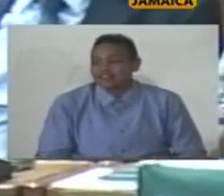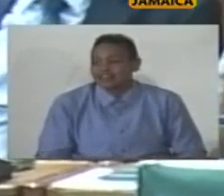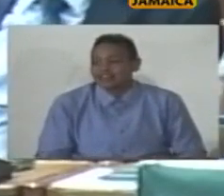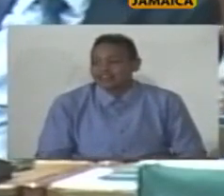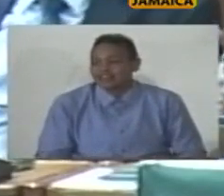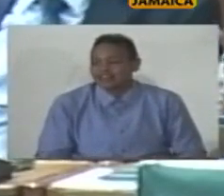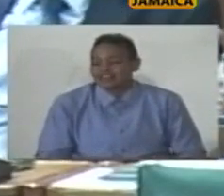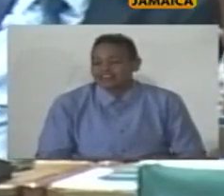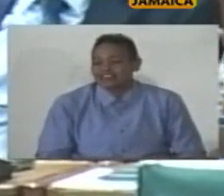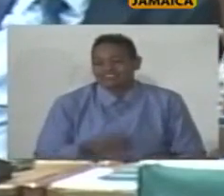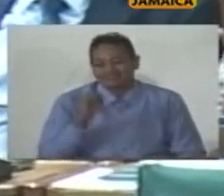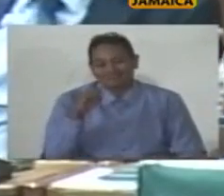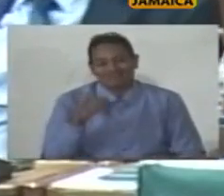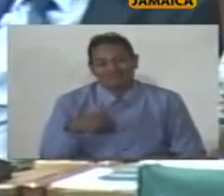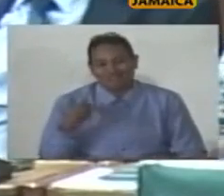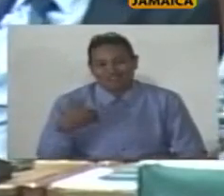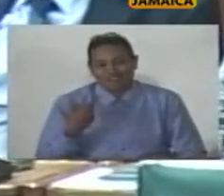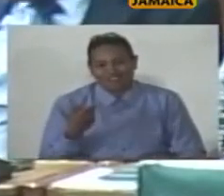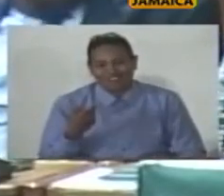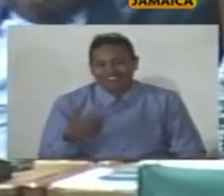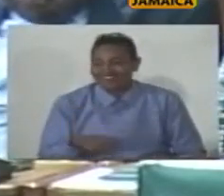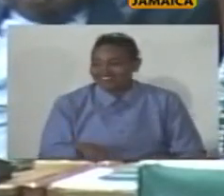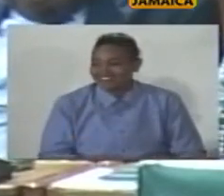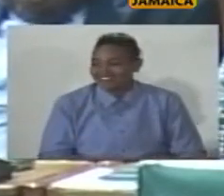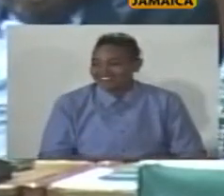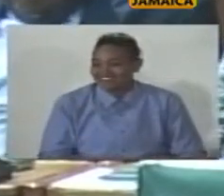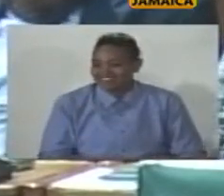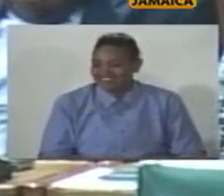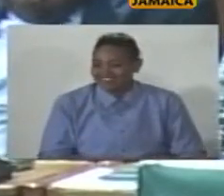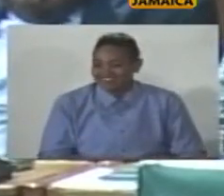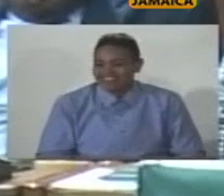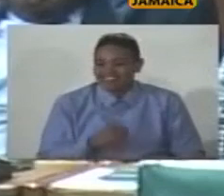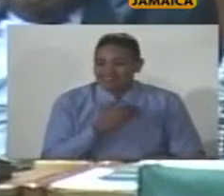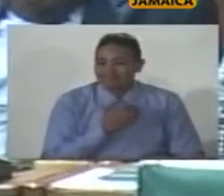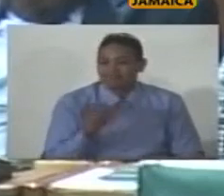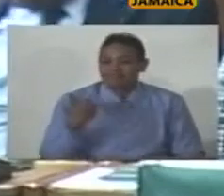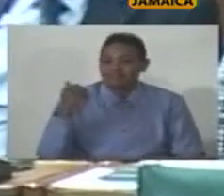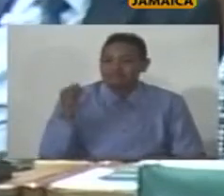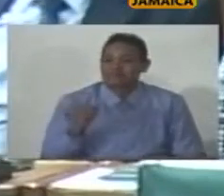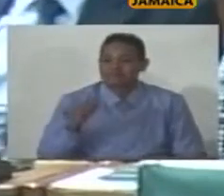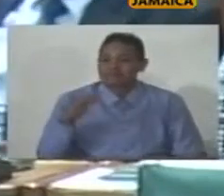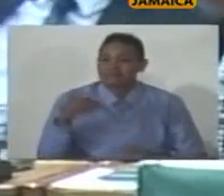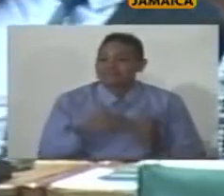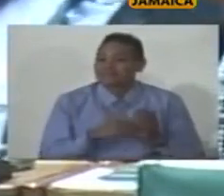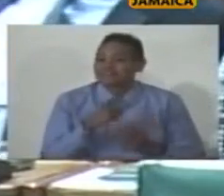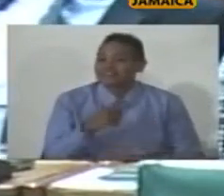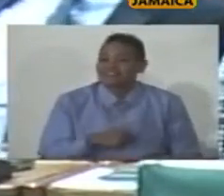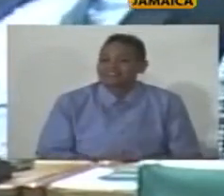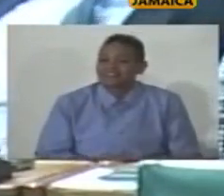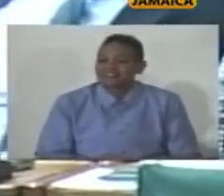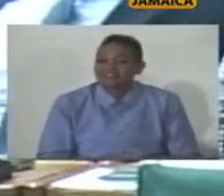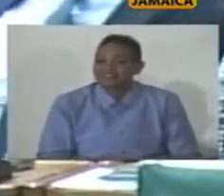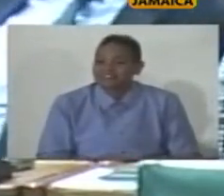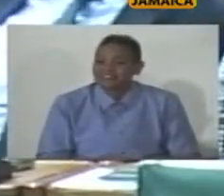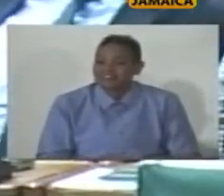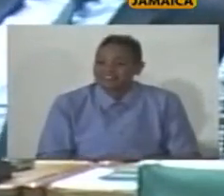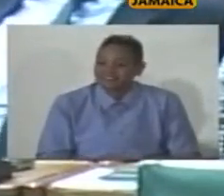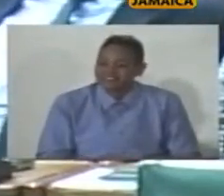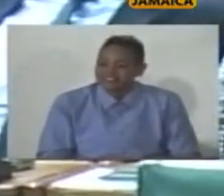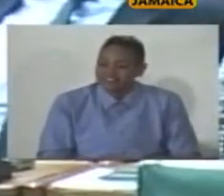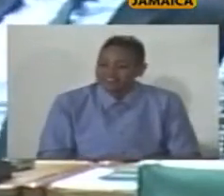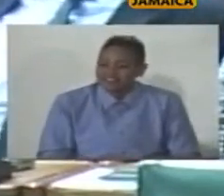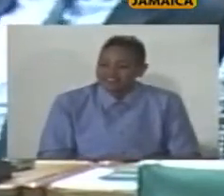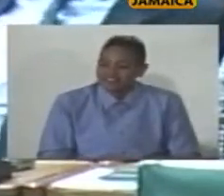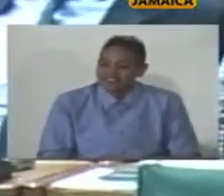young, but a member from southern Manchester, Mr. Michael Stewart, to make